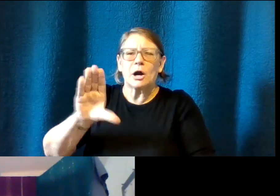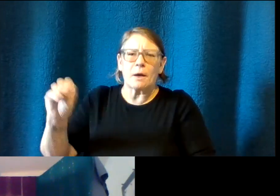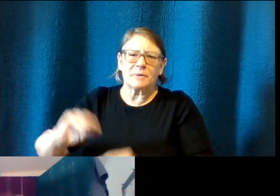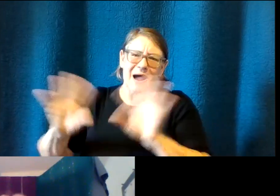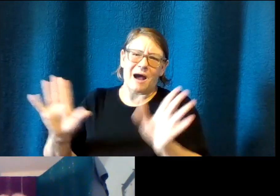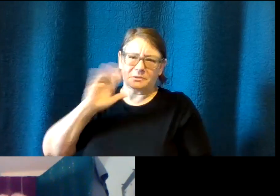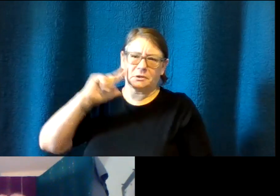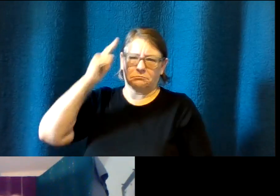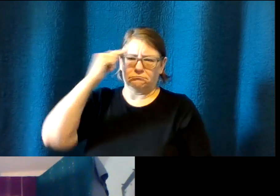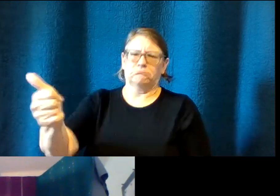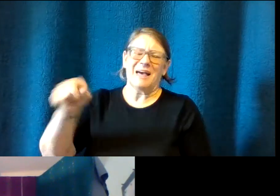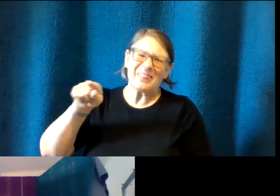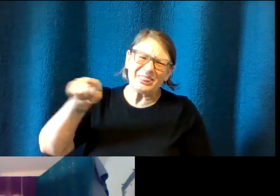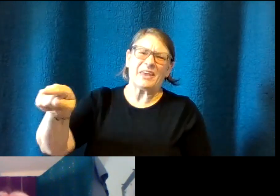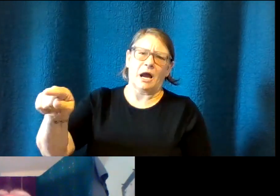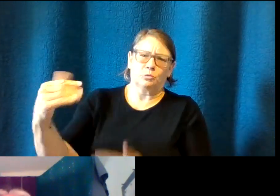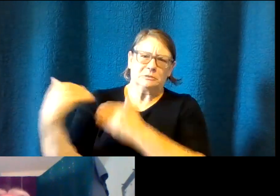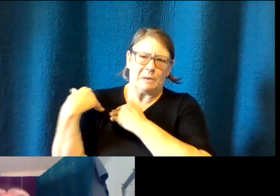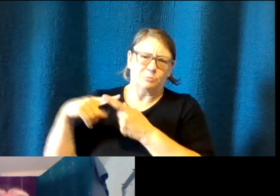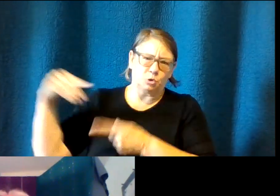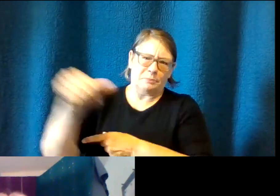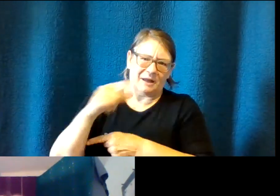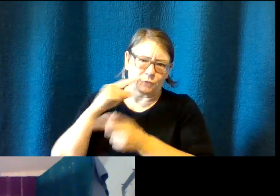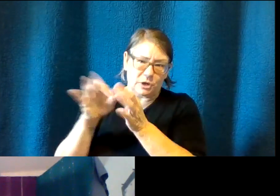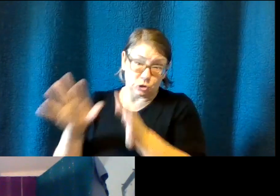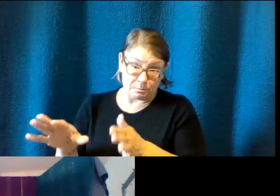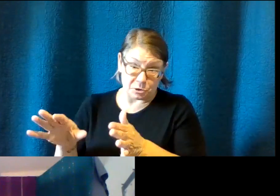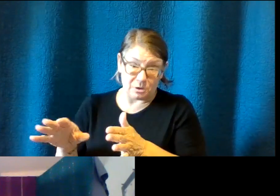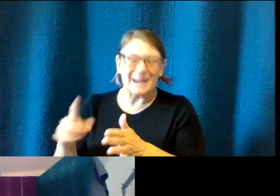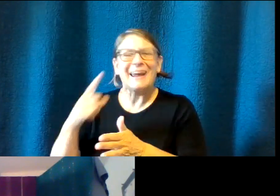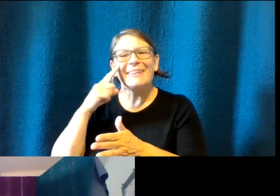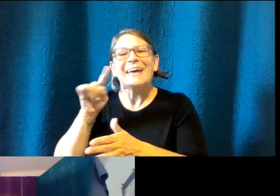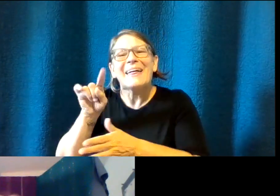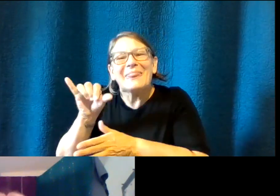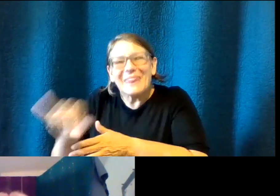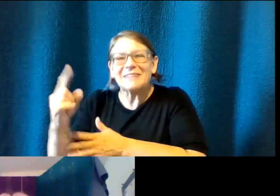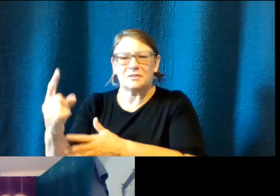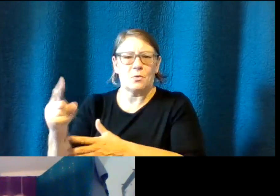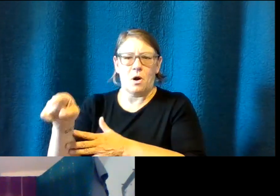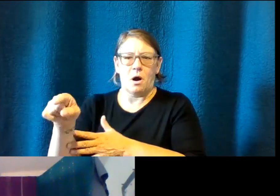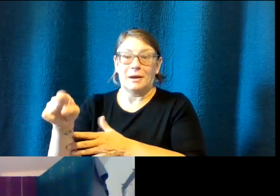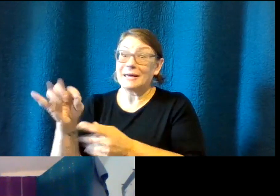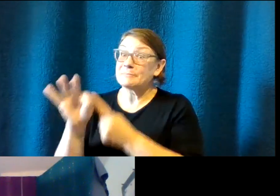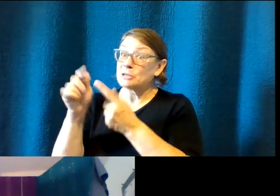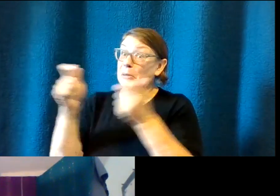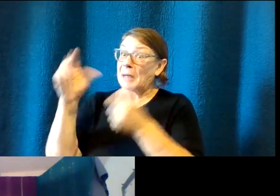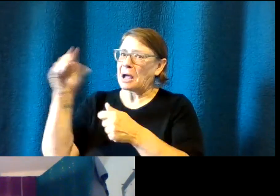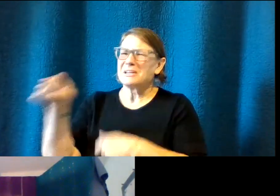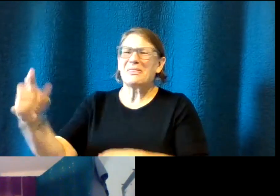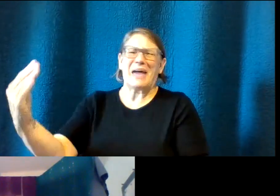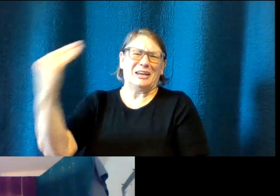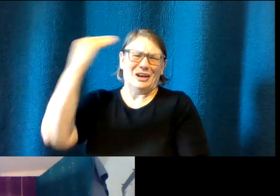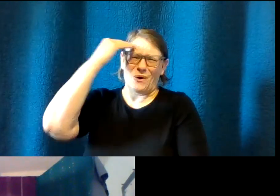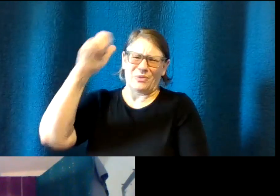who should pay for an interpreter. And I think those are the ones where they know, especially the bigger companies, they know they need